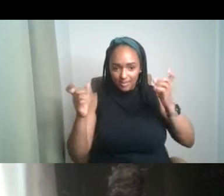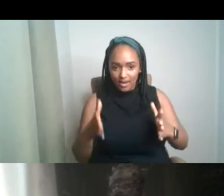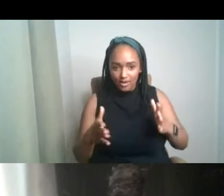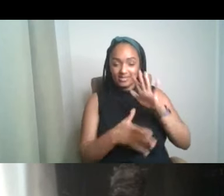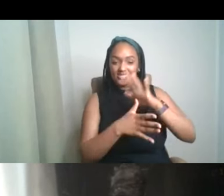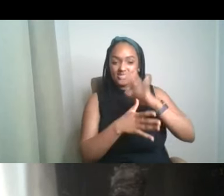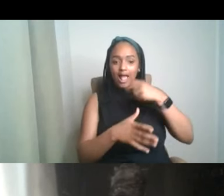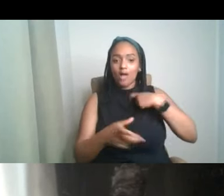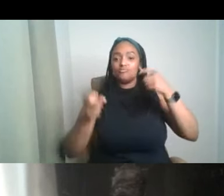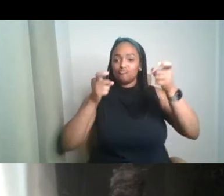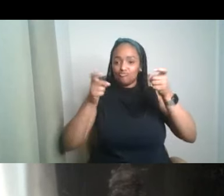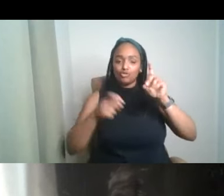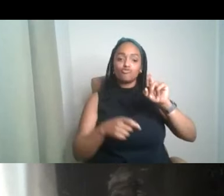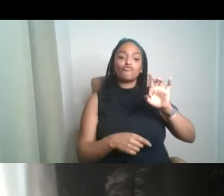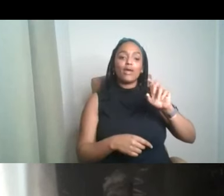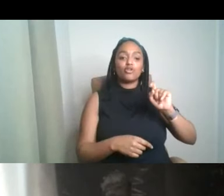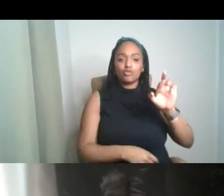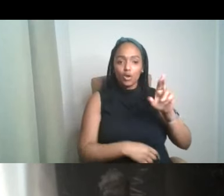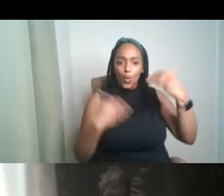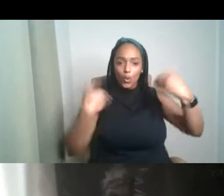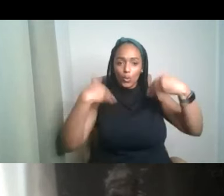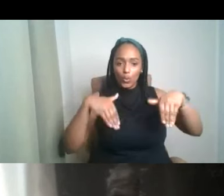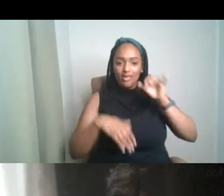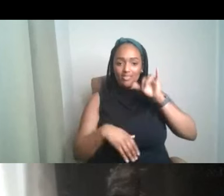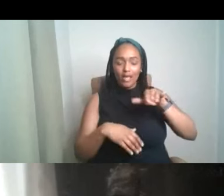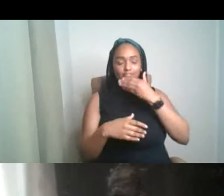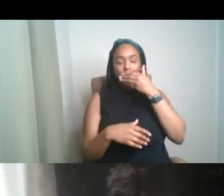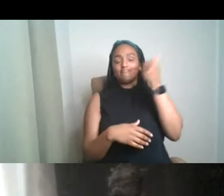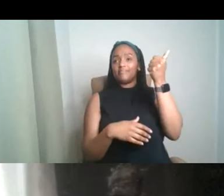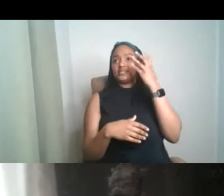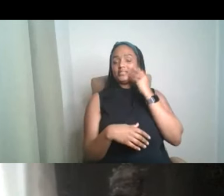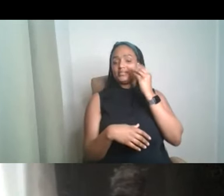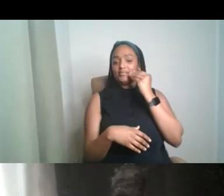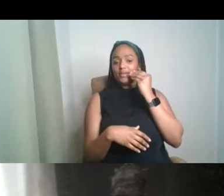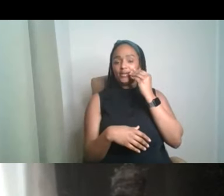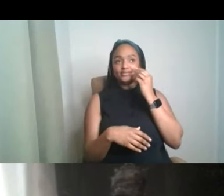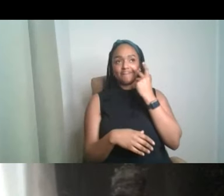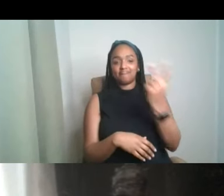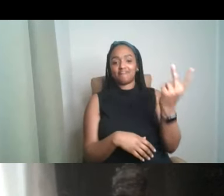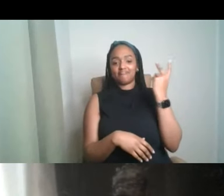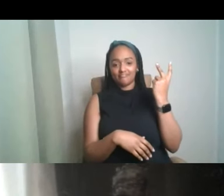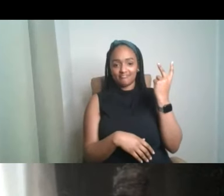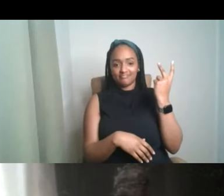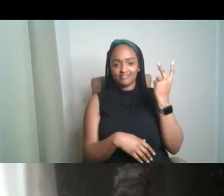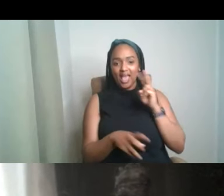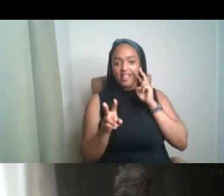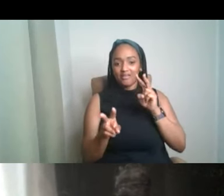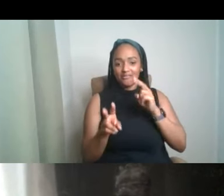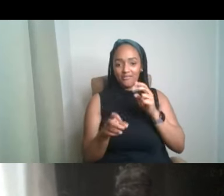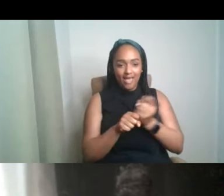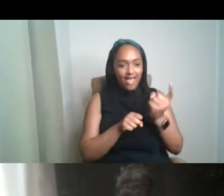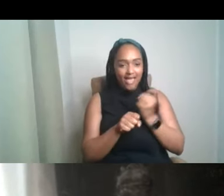director of the show. And it was the best experience ever. I look forward to it literally every